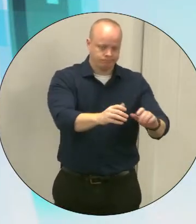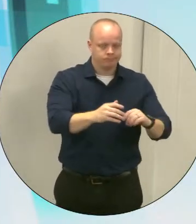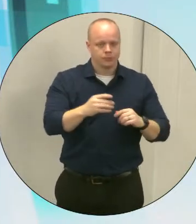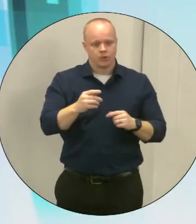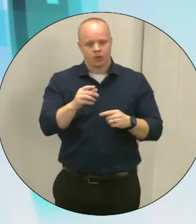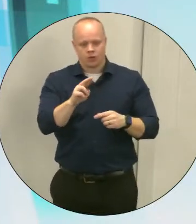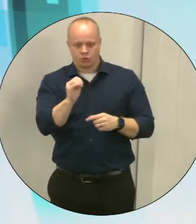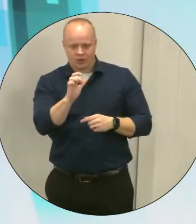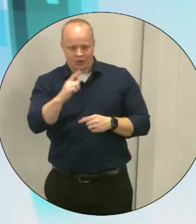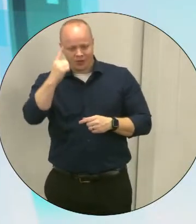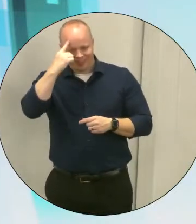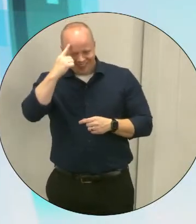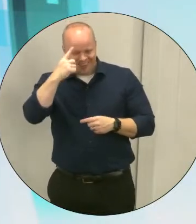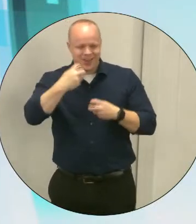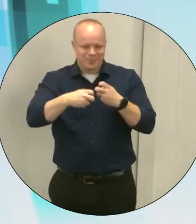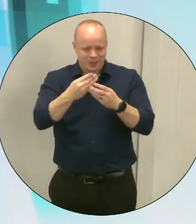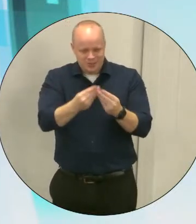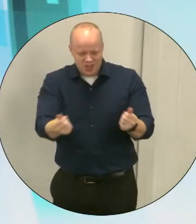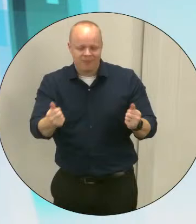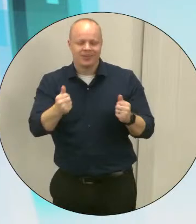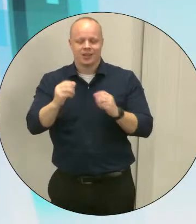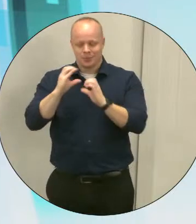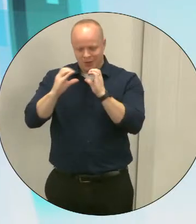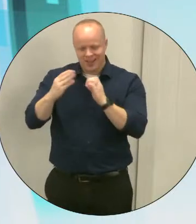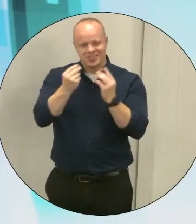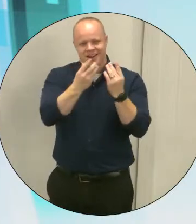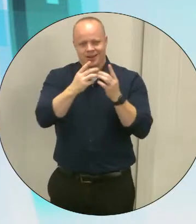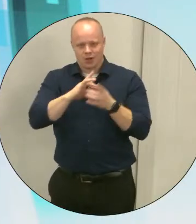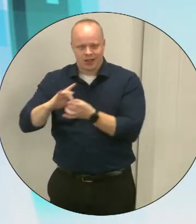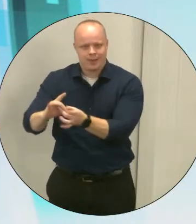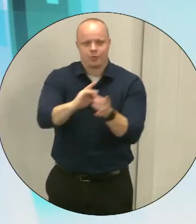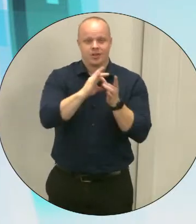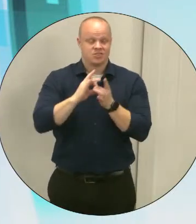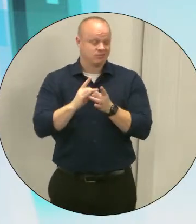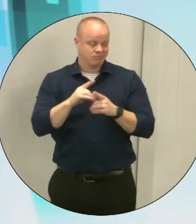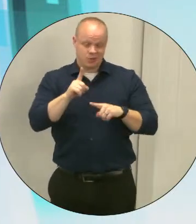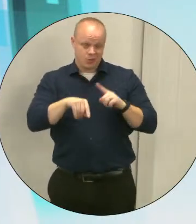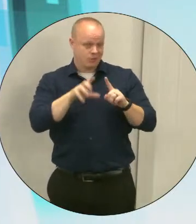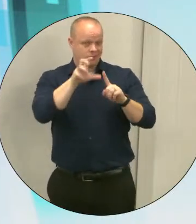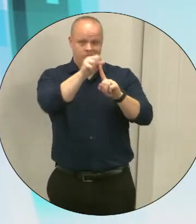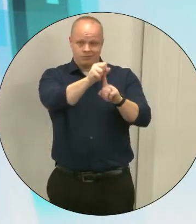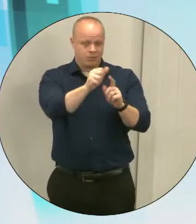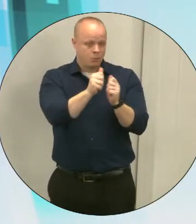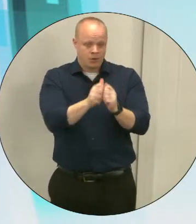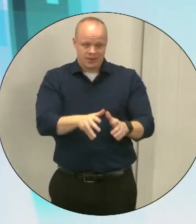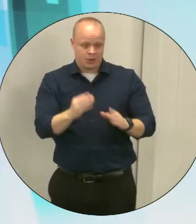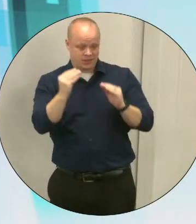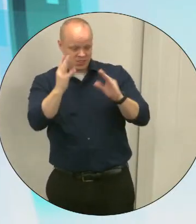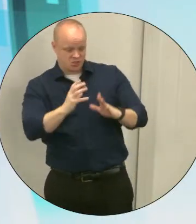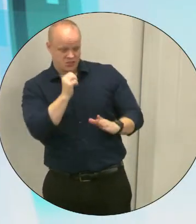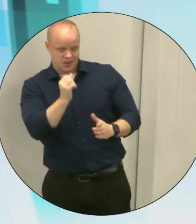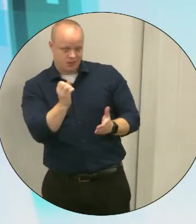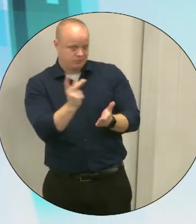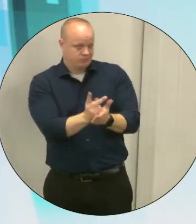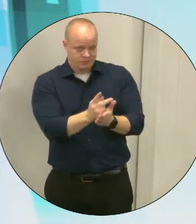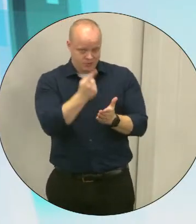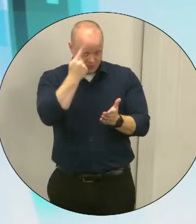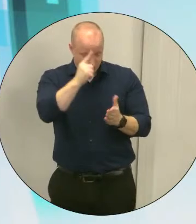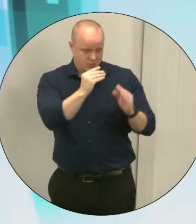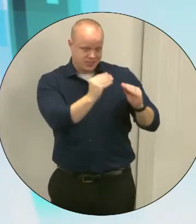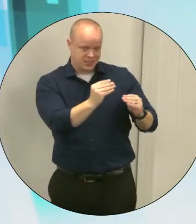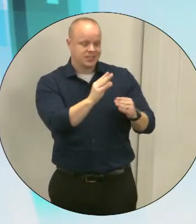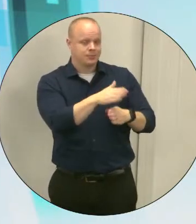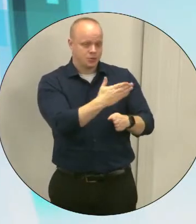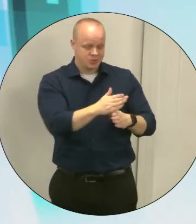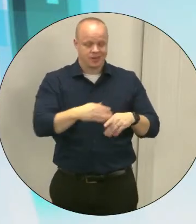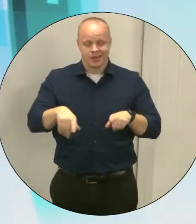solving, communication, and collaboration. These things would not be achieved by a teacher that is not certified to teach music. As a student of CCSD